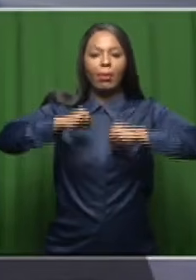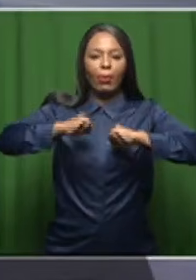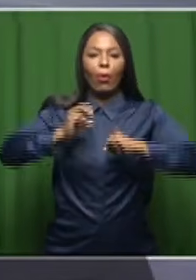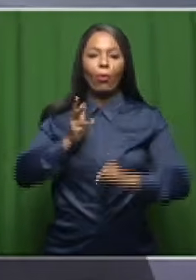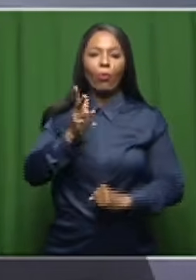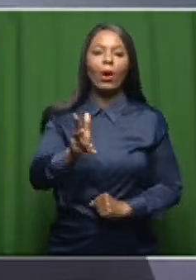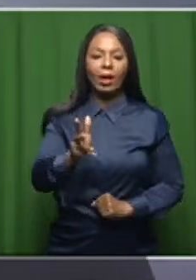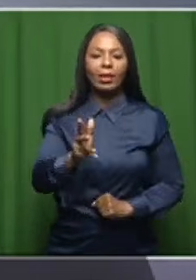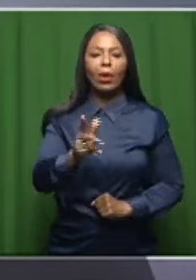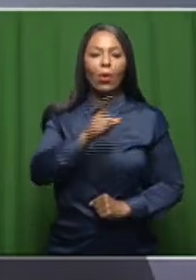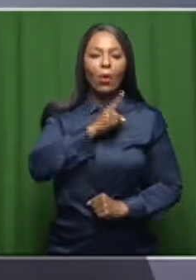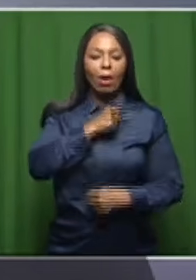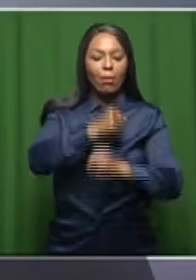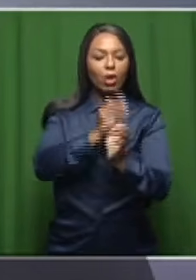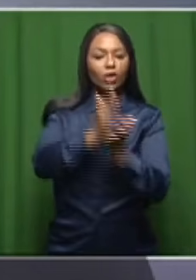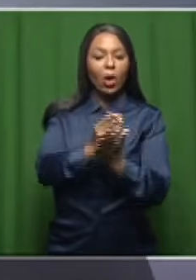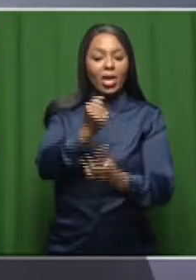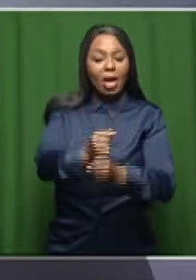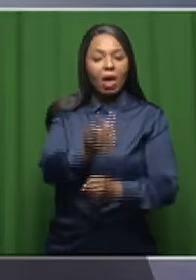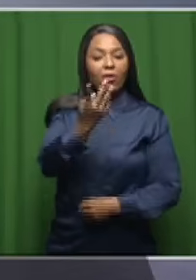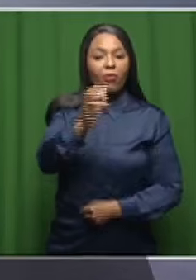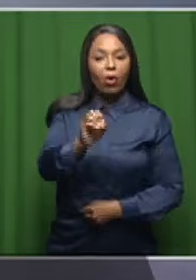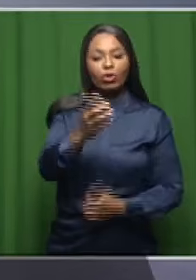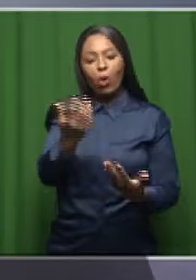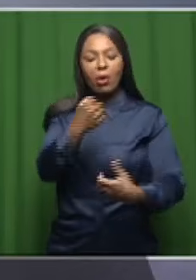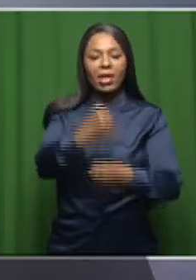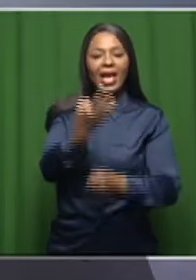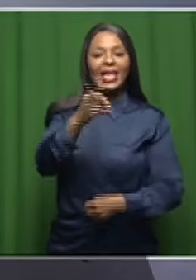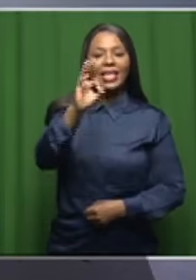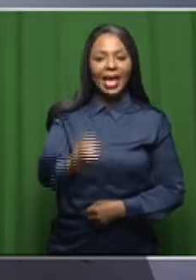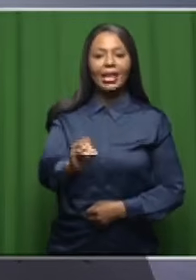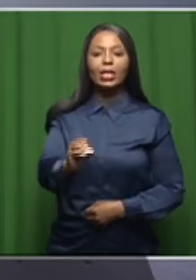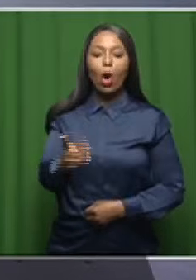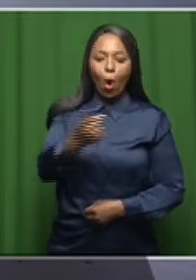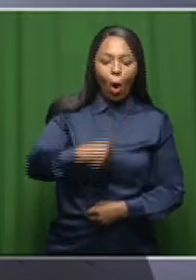in a collectivism, so to say?